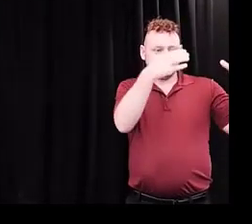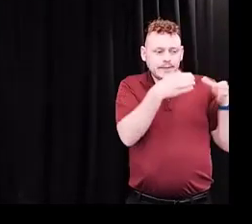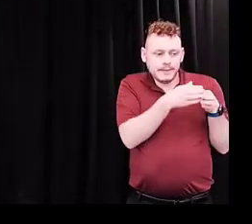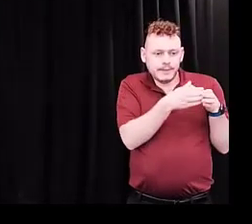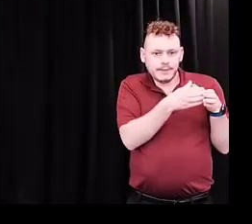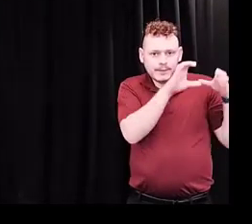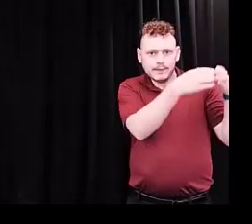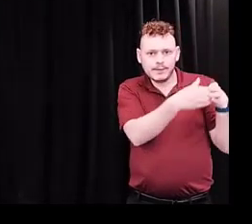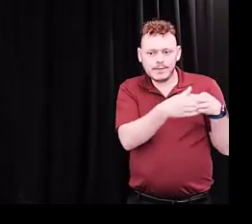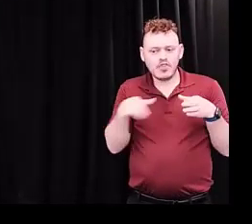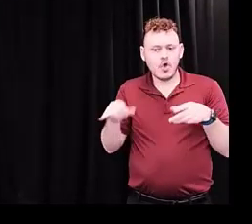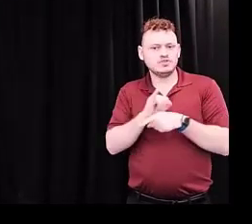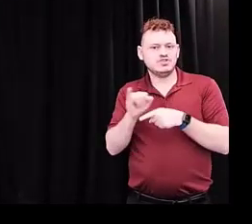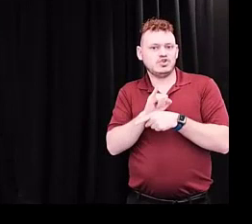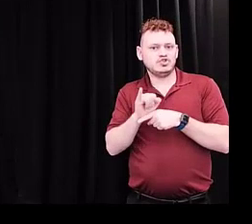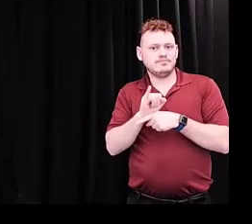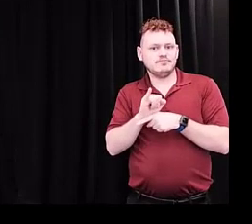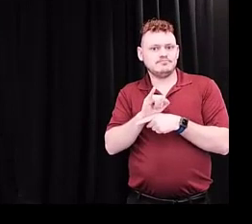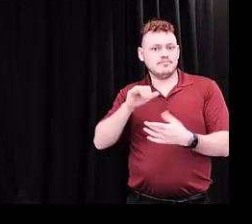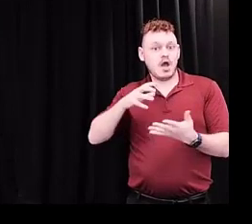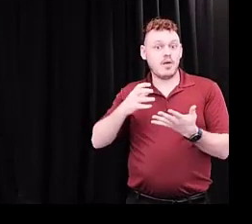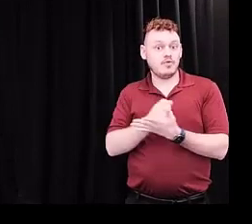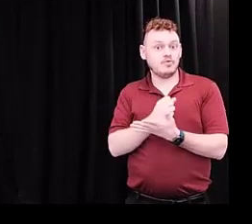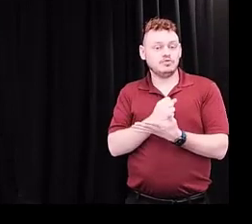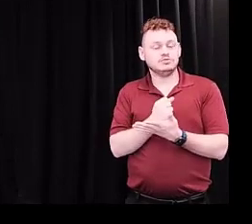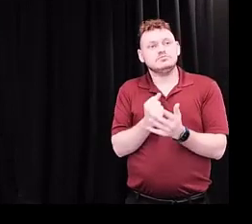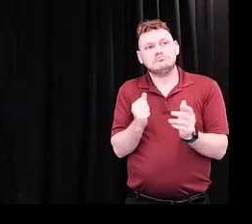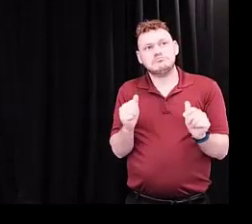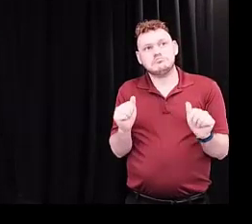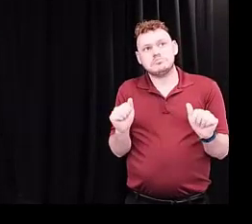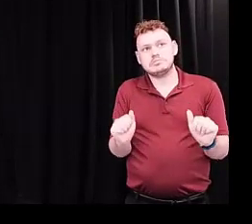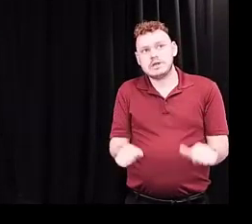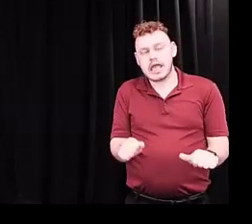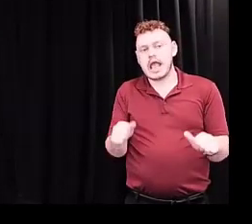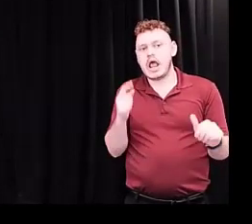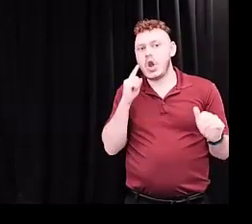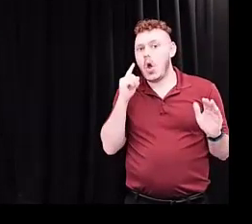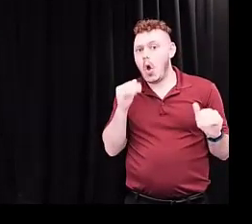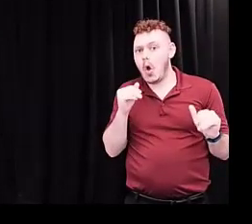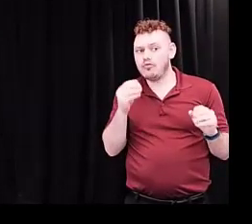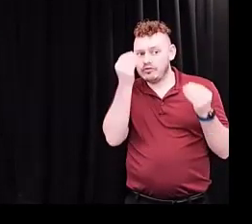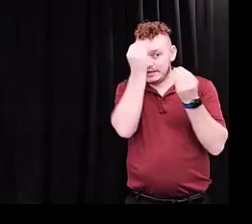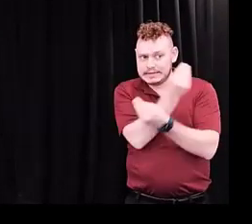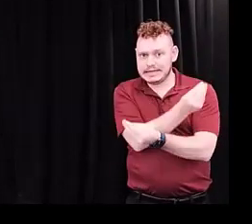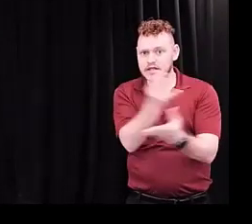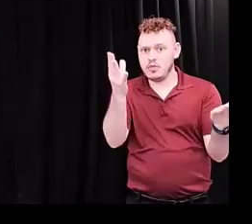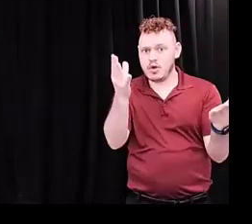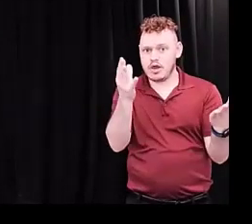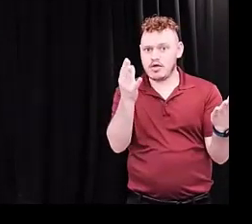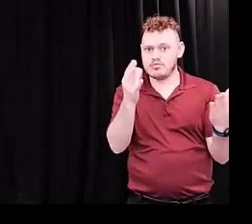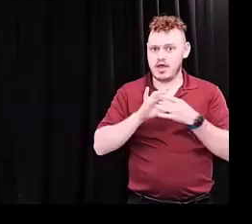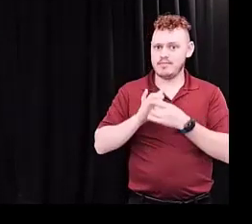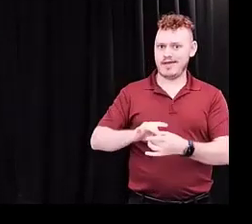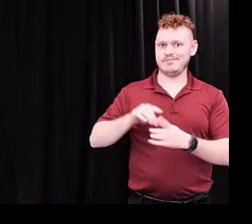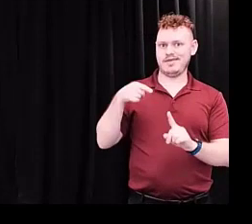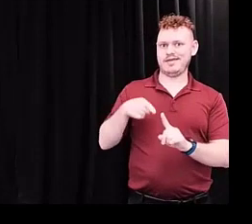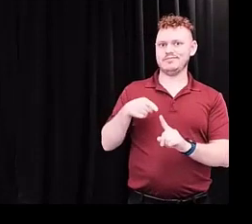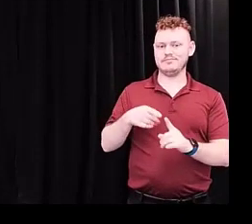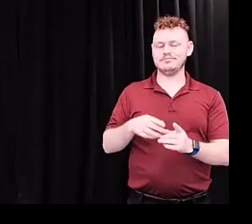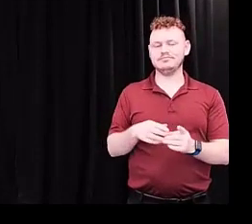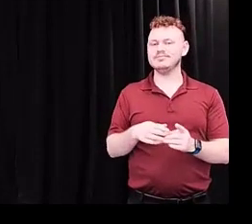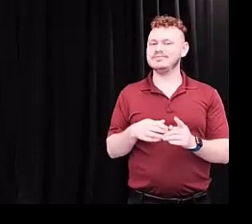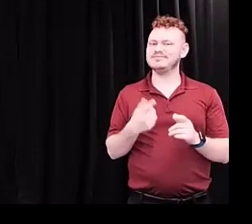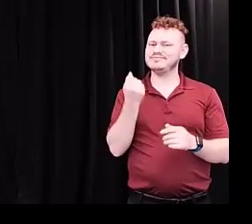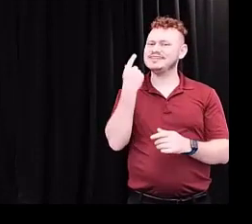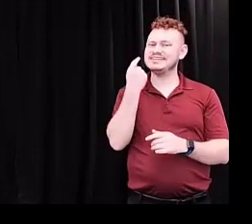And those internship opportunities can hopefully get the word out about that. But it's a